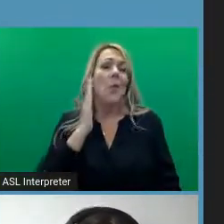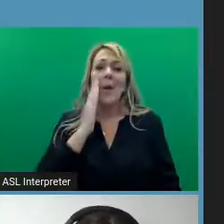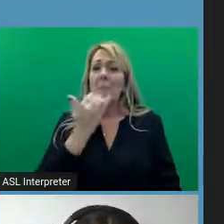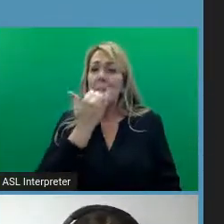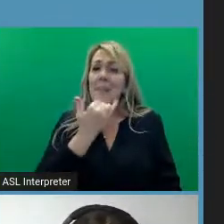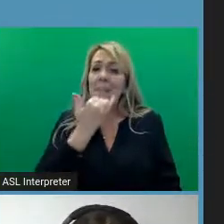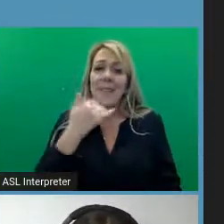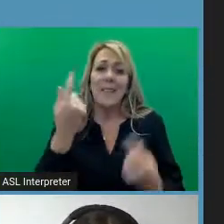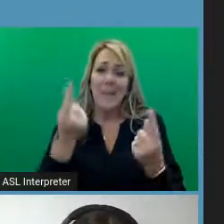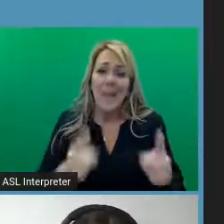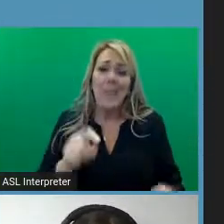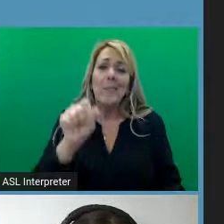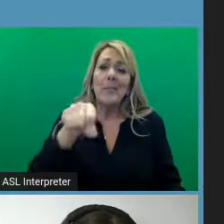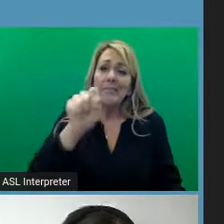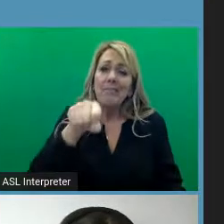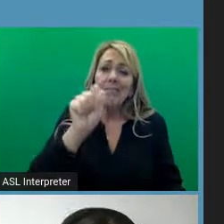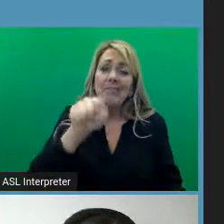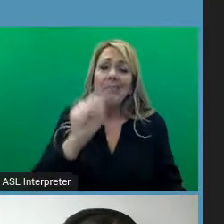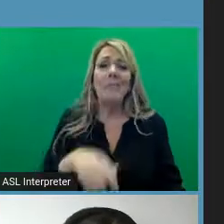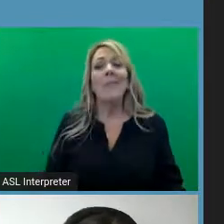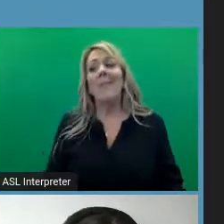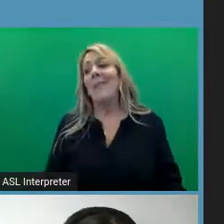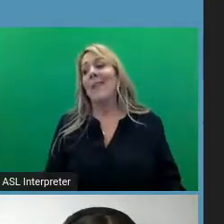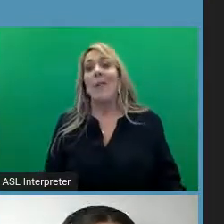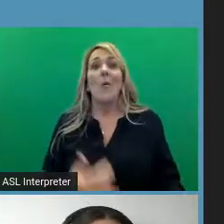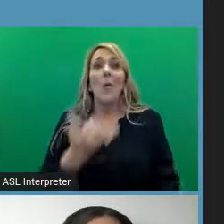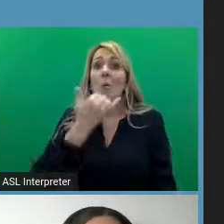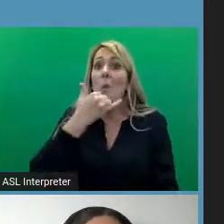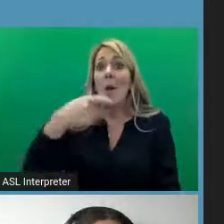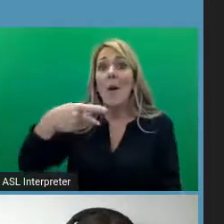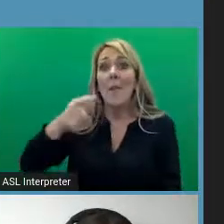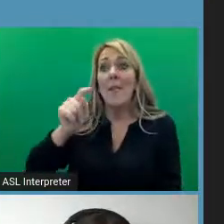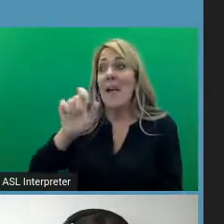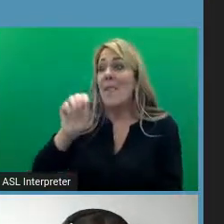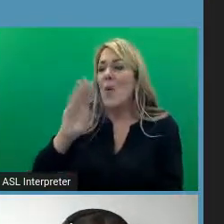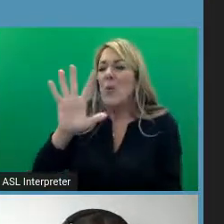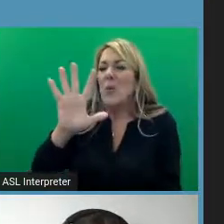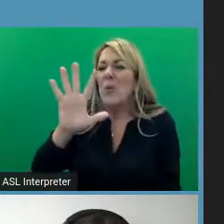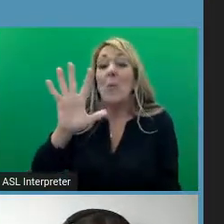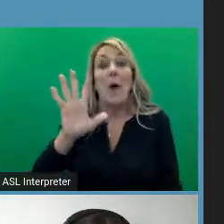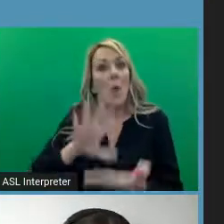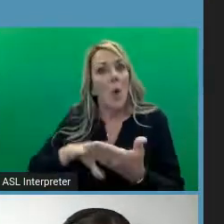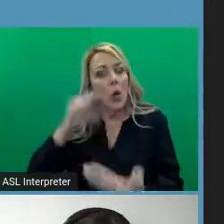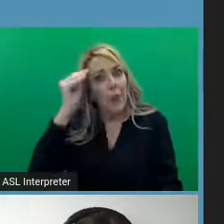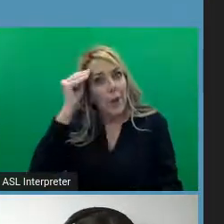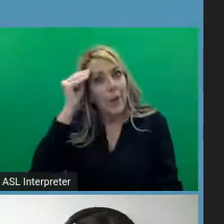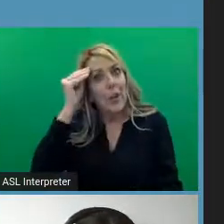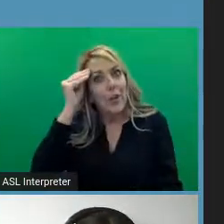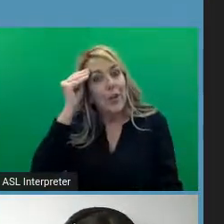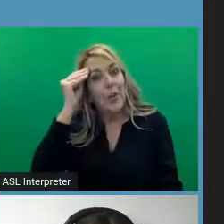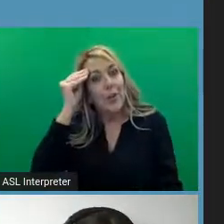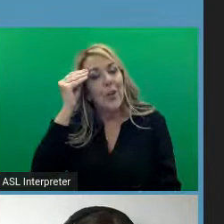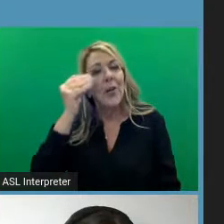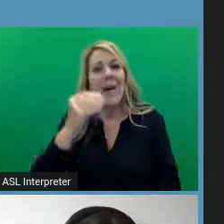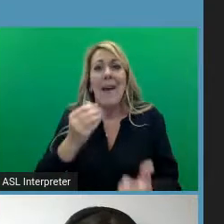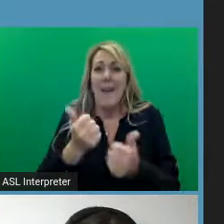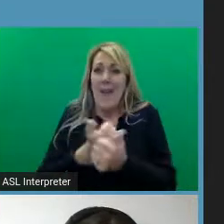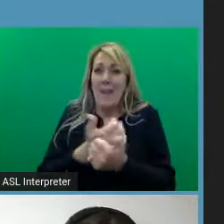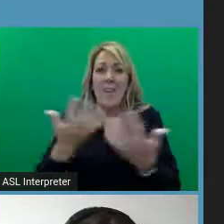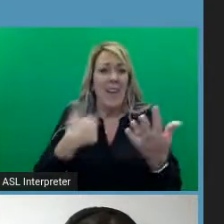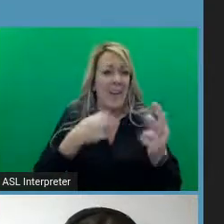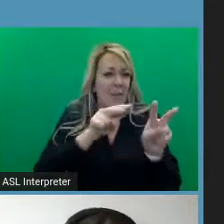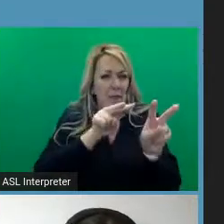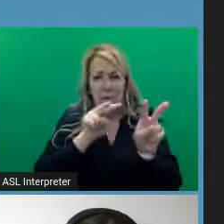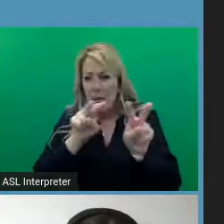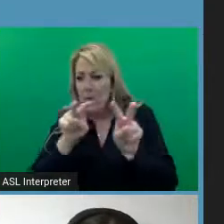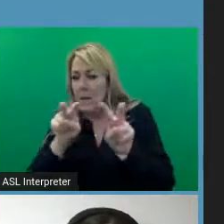mistakes and we're going to use the wrong platform, but we're going to learn something from it. Every single thing I have looked at